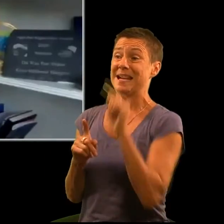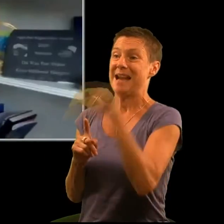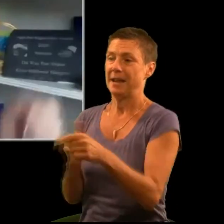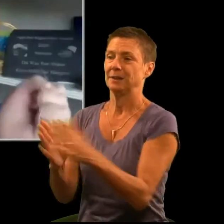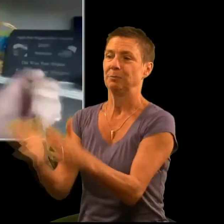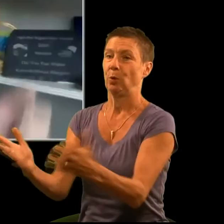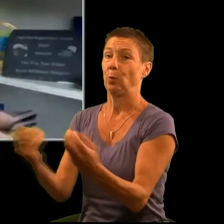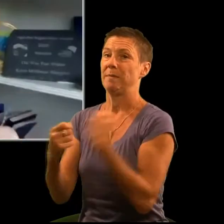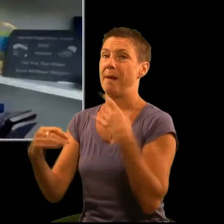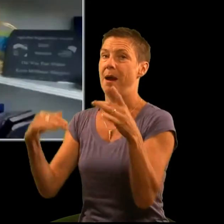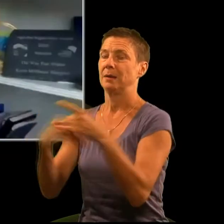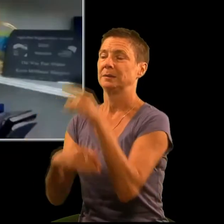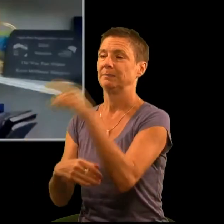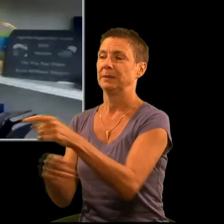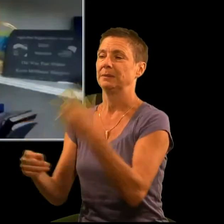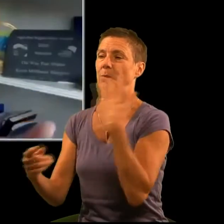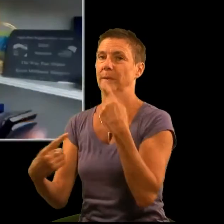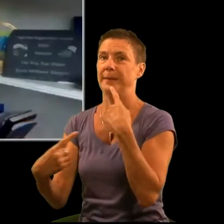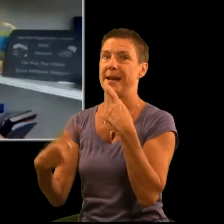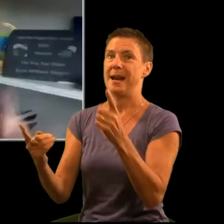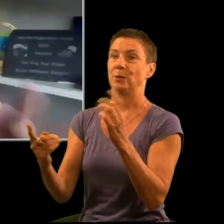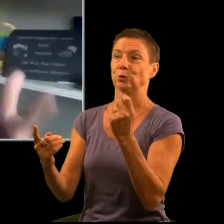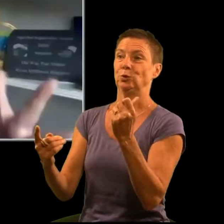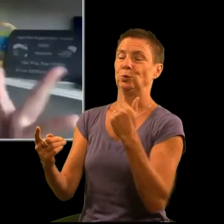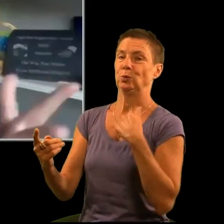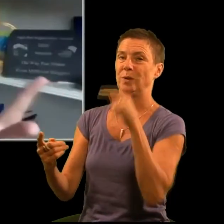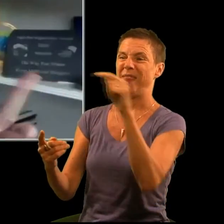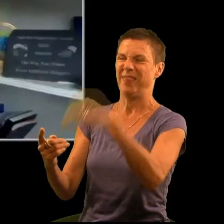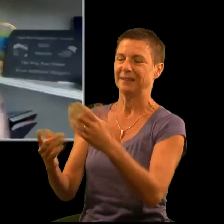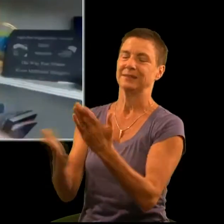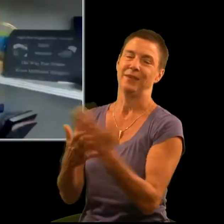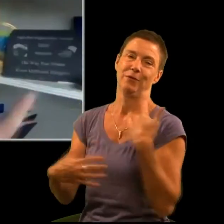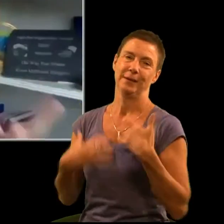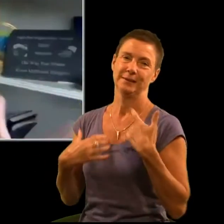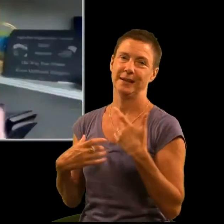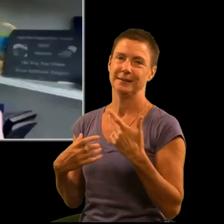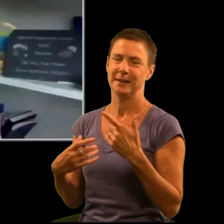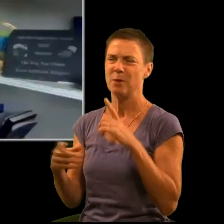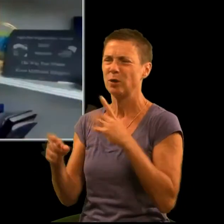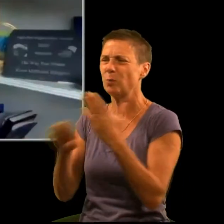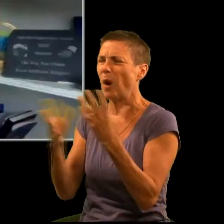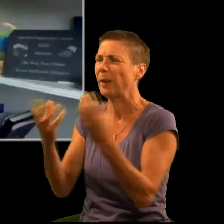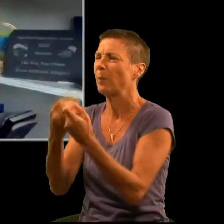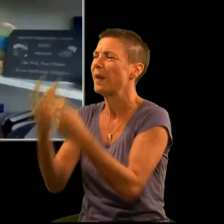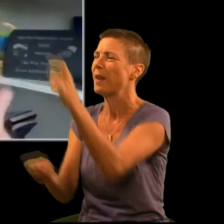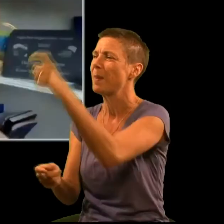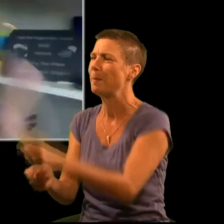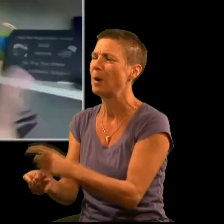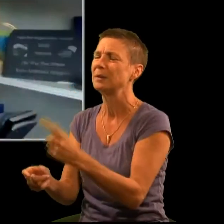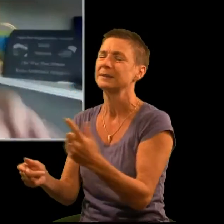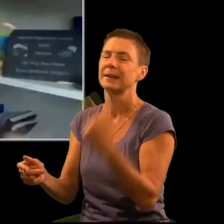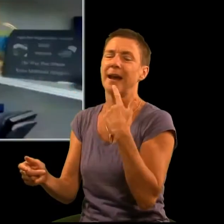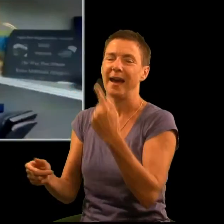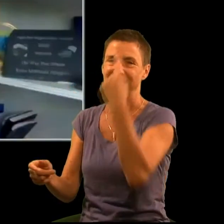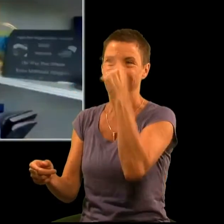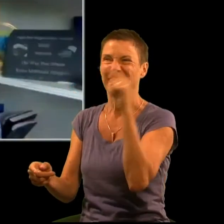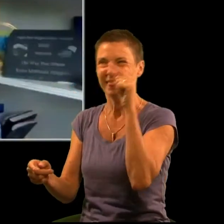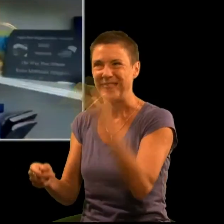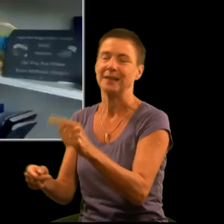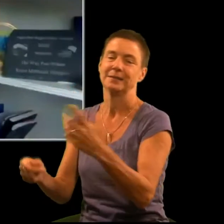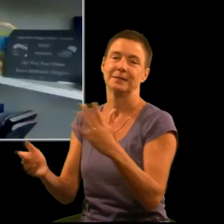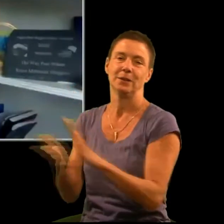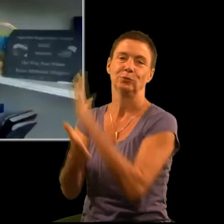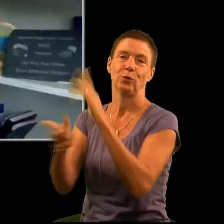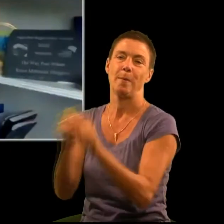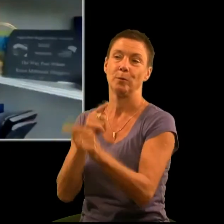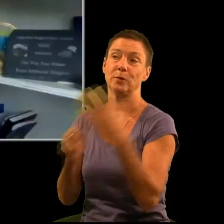collaboration with my husband. And just like Eoin was saying, I think working with someone else, it really brings the best out of me. And so I'm definitely looking to do more of